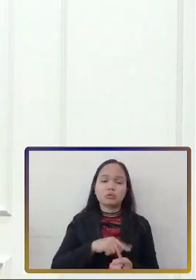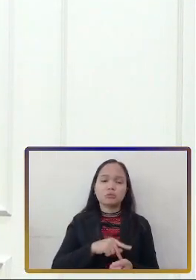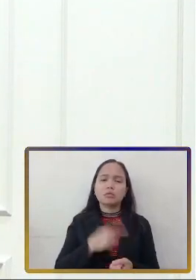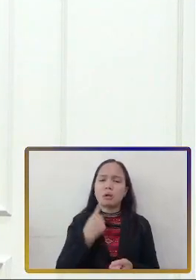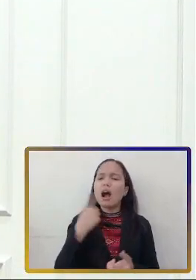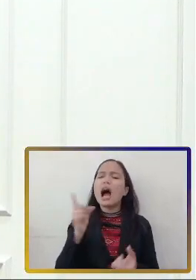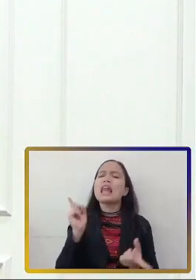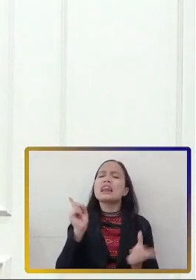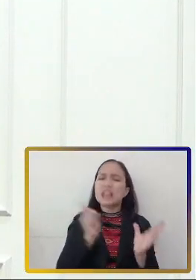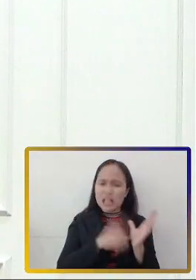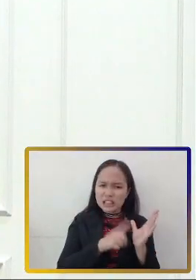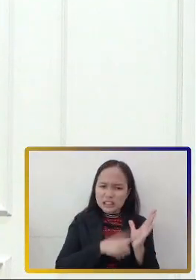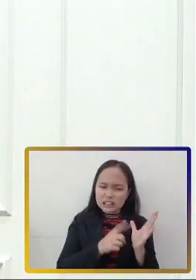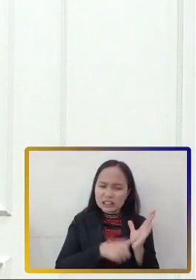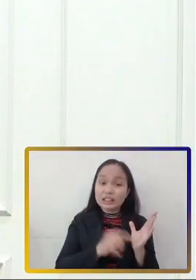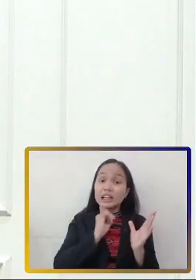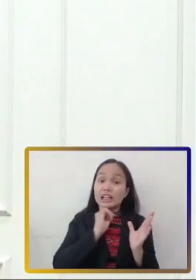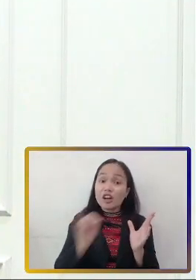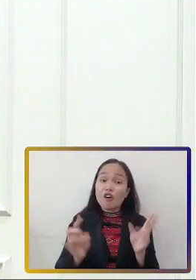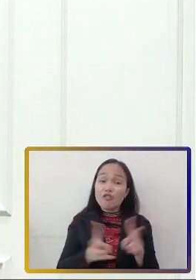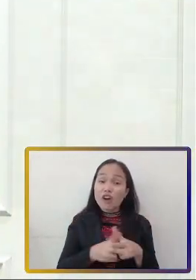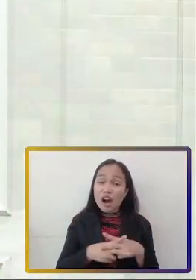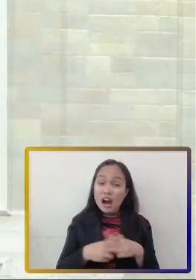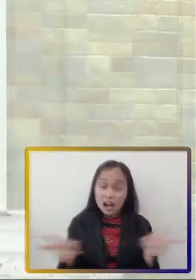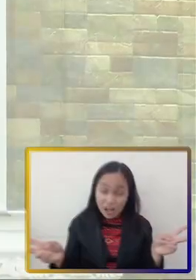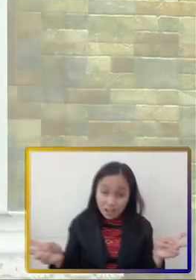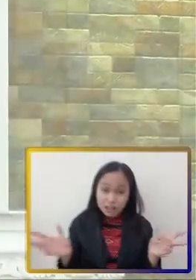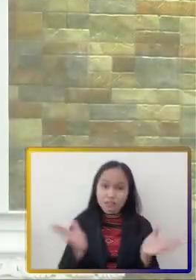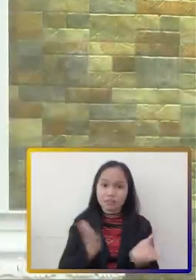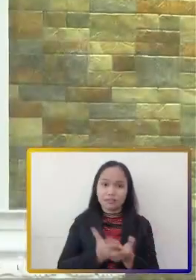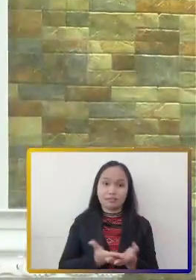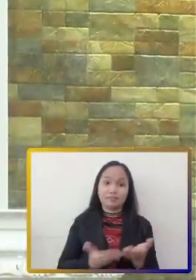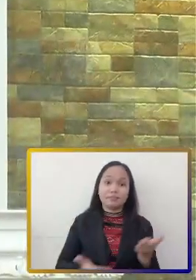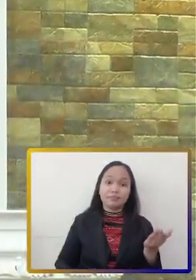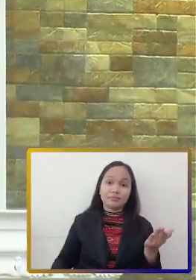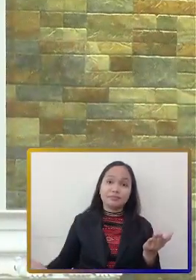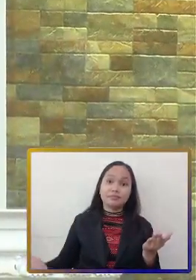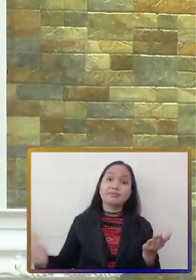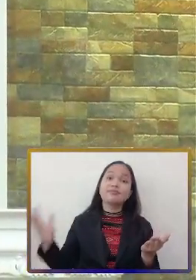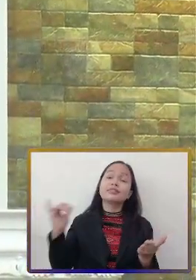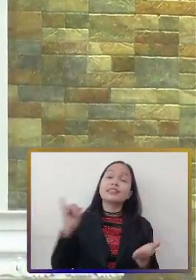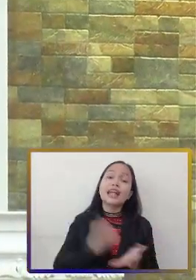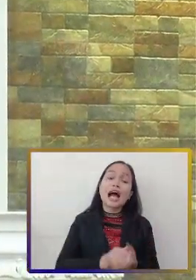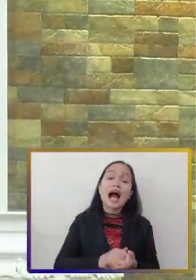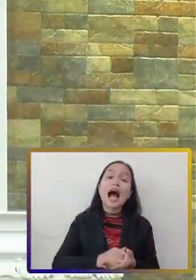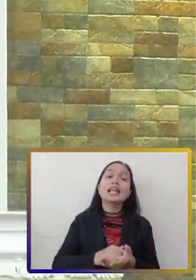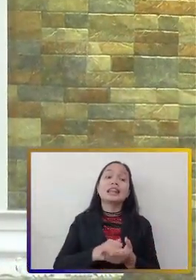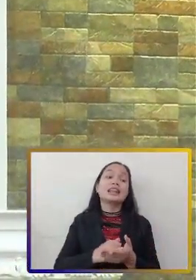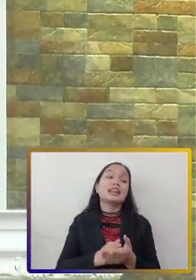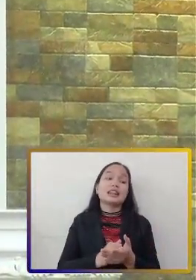this is the very thing that highly exalting us above